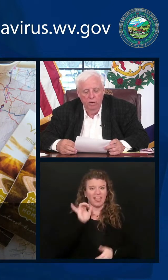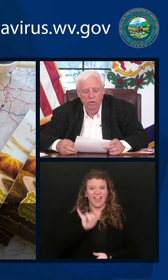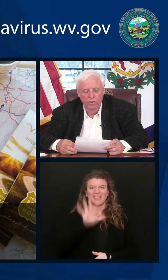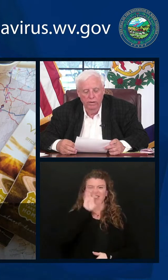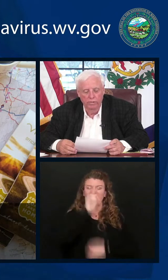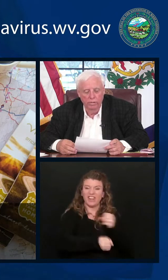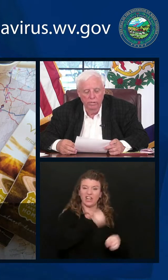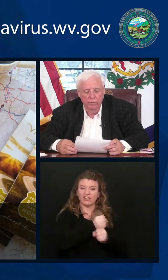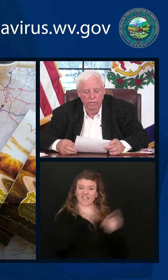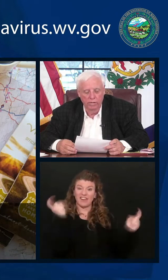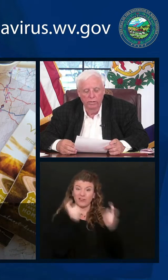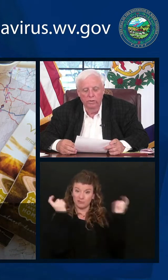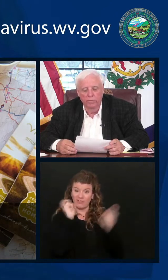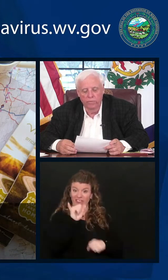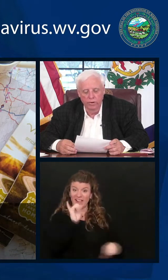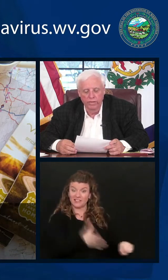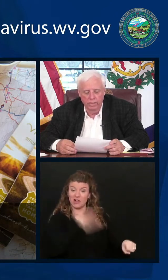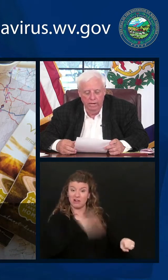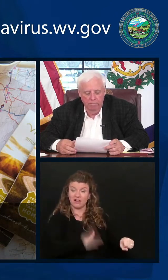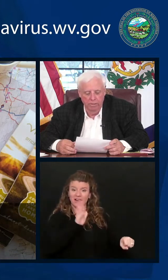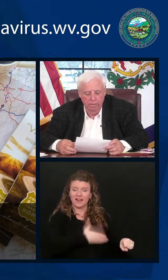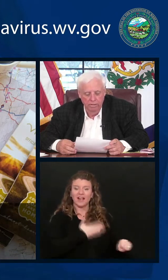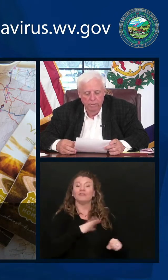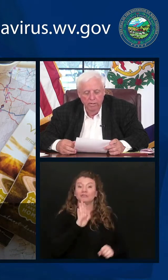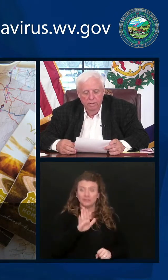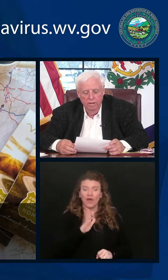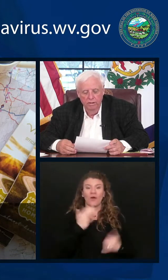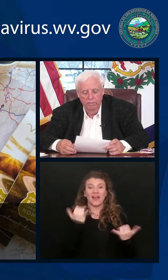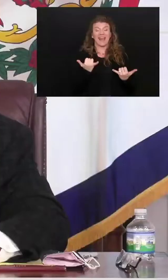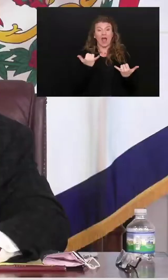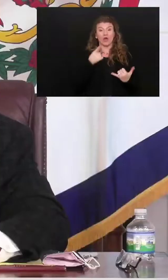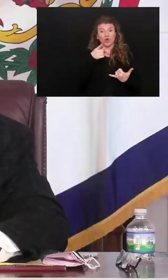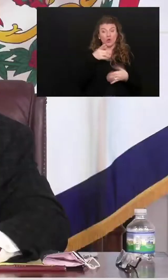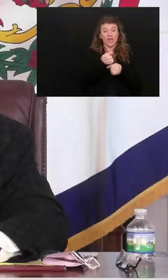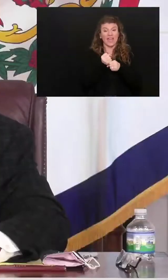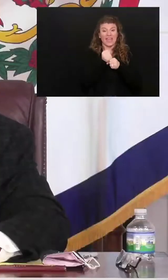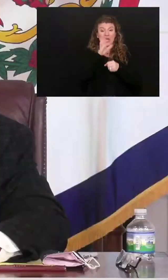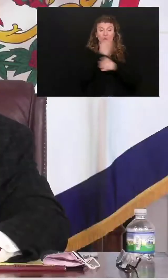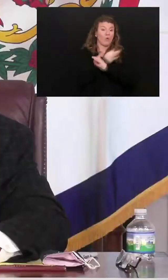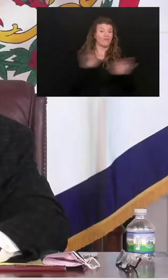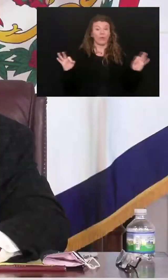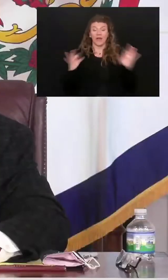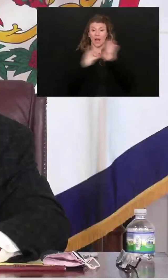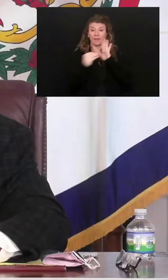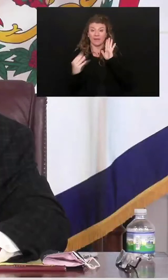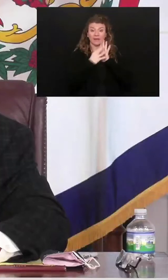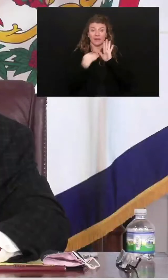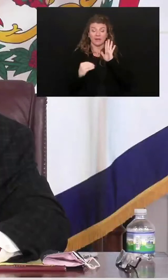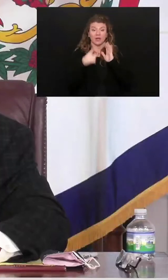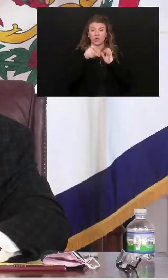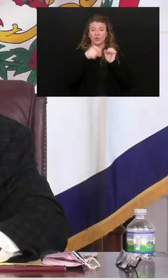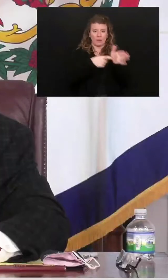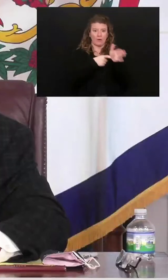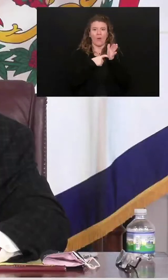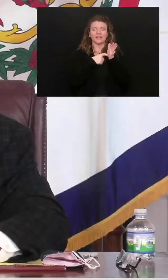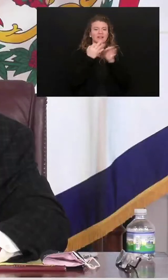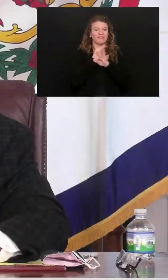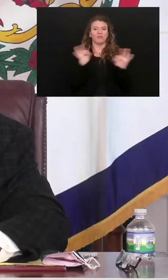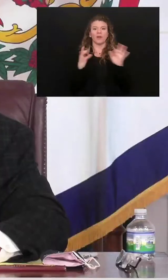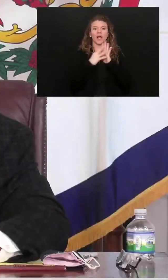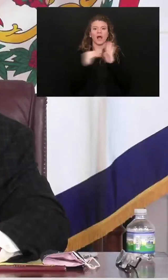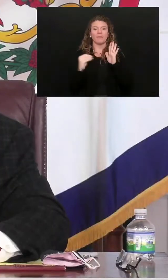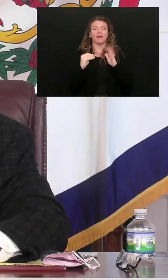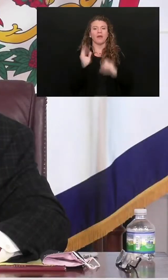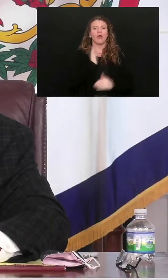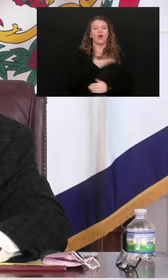all you have to do to get your free copy of the tourism, you know, you can request a free copy on